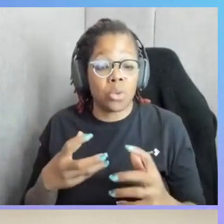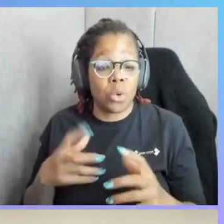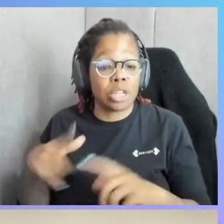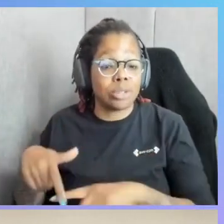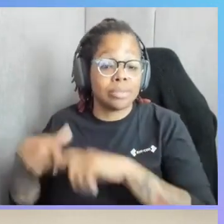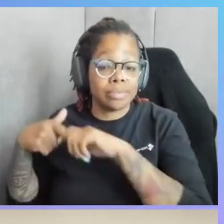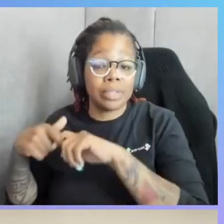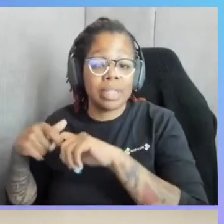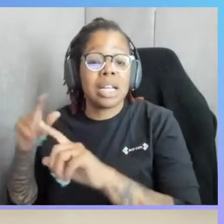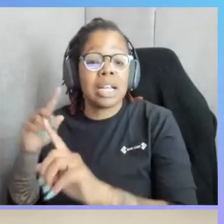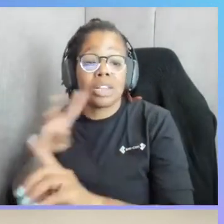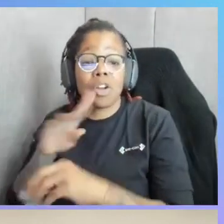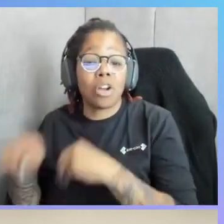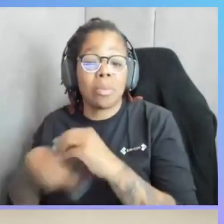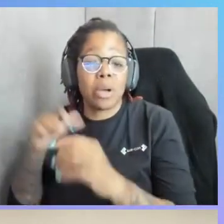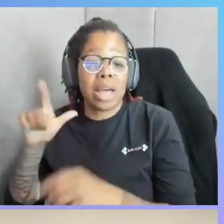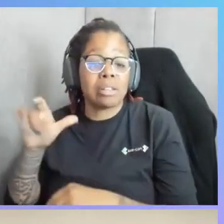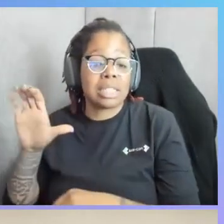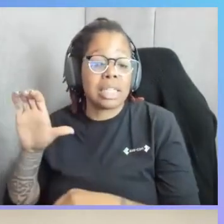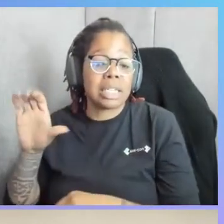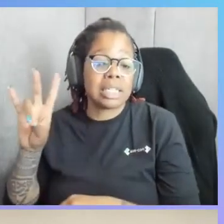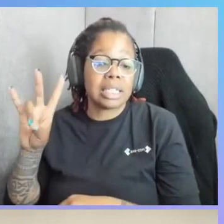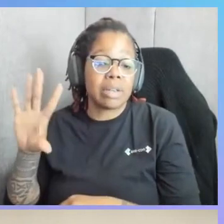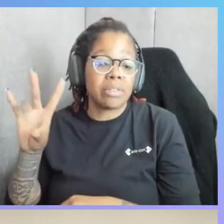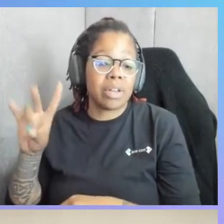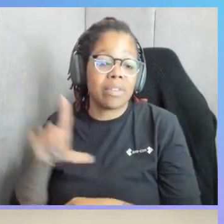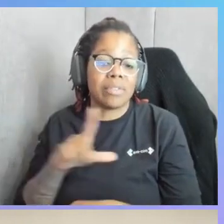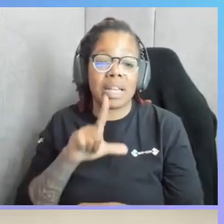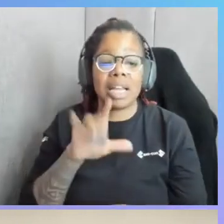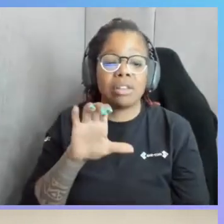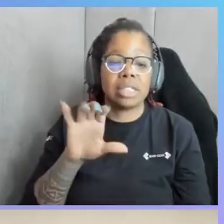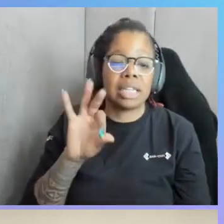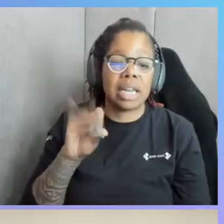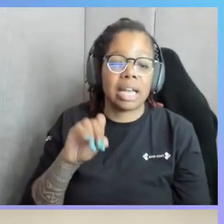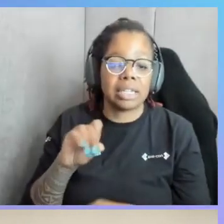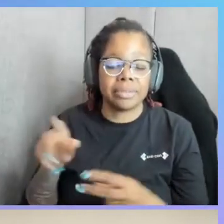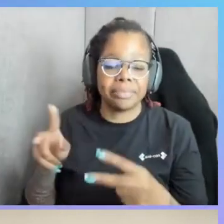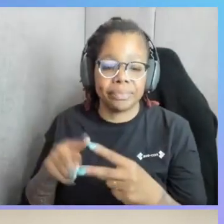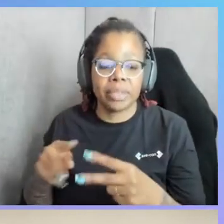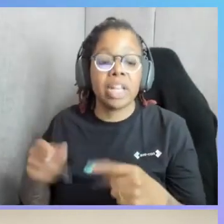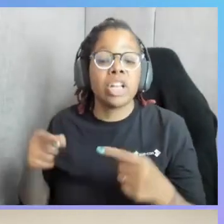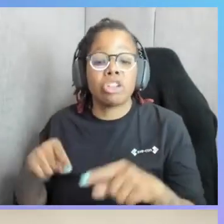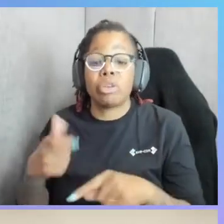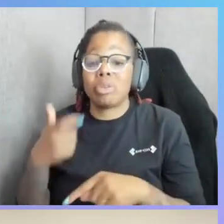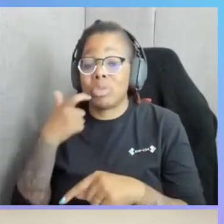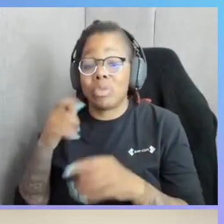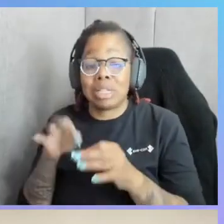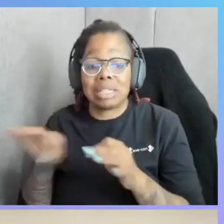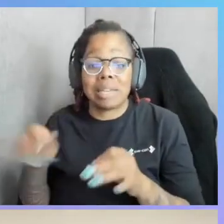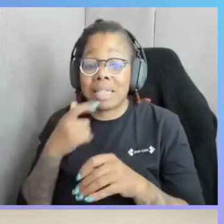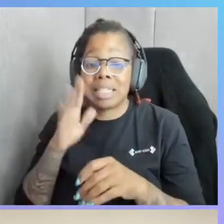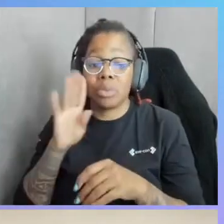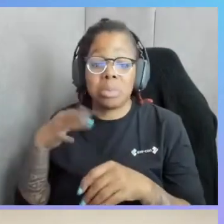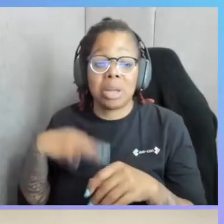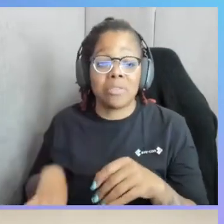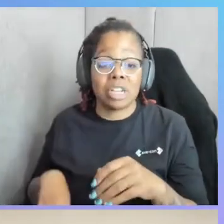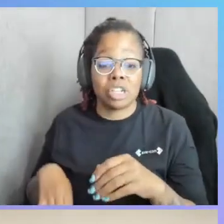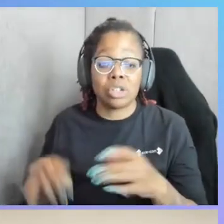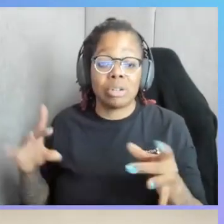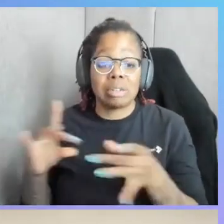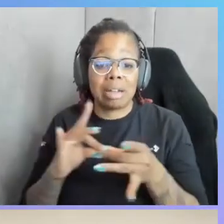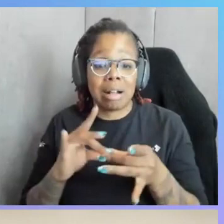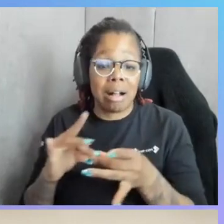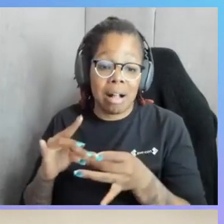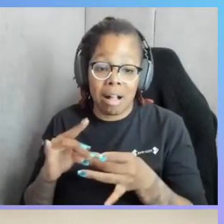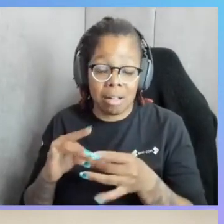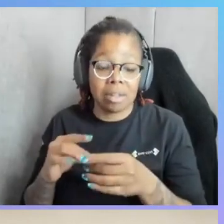at LC75 and LC90. During the last statement, I said it'd be beneficial to tie those two